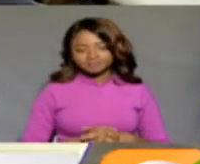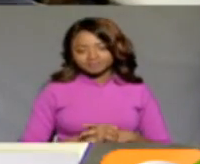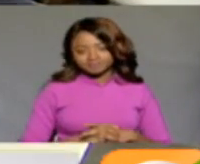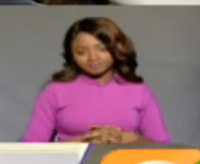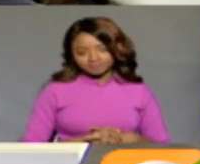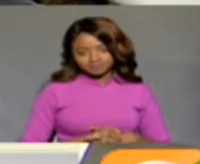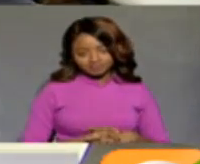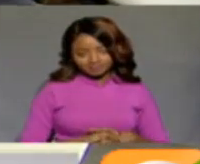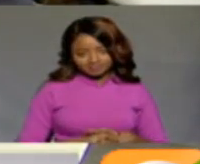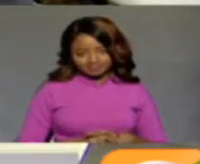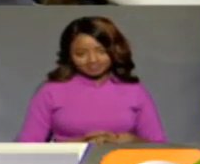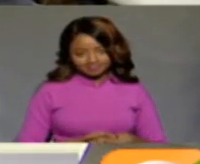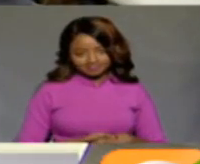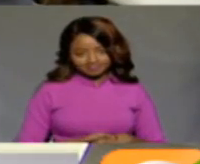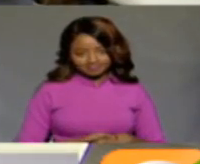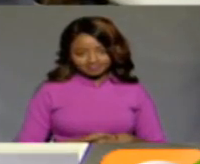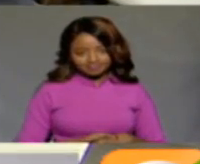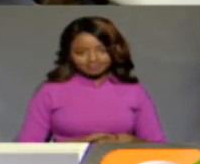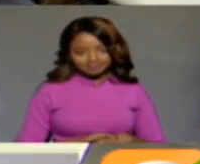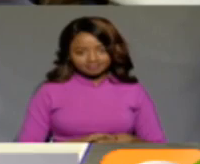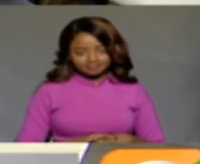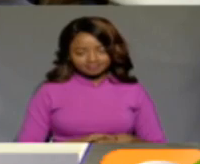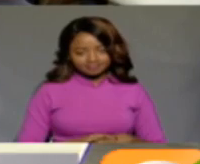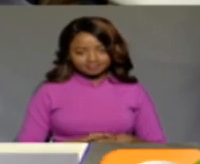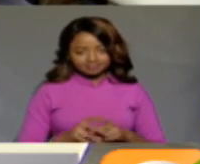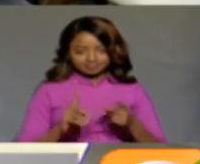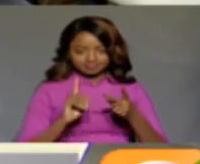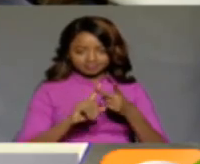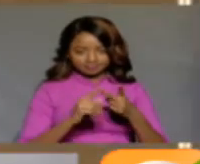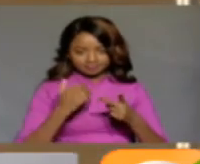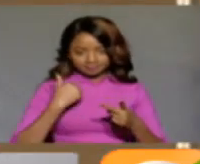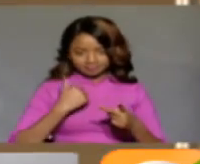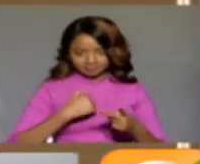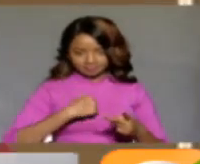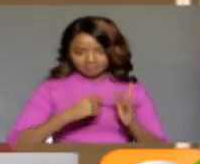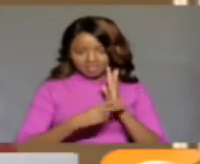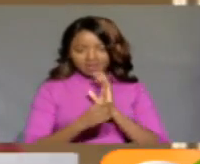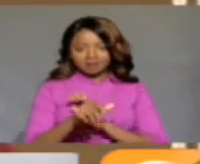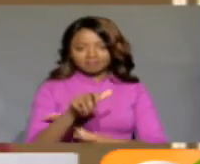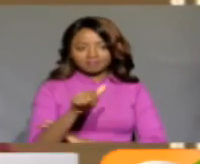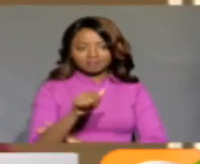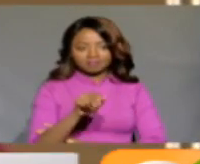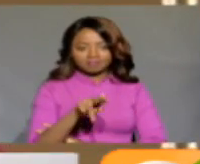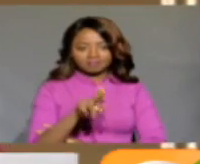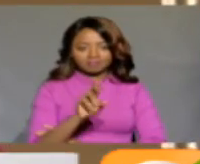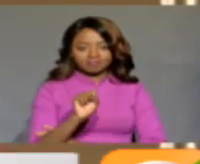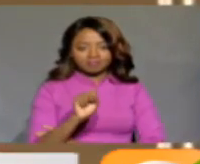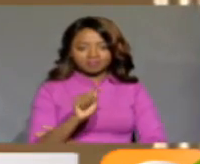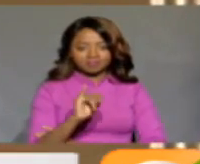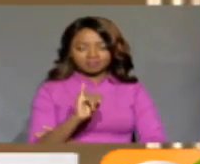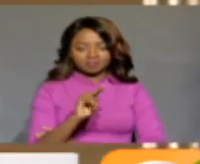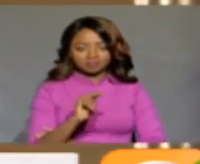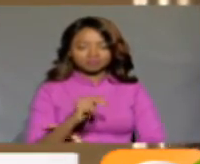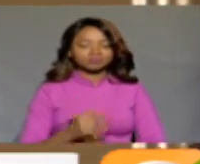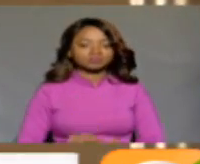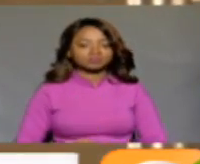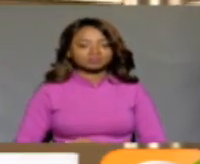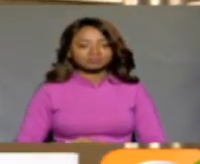Faustin. Thank you. My name is Faustin Juma. I'm a finalist law student at the Catholic University of Eastern Africa.